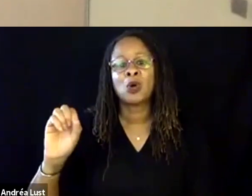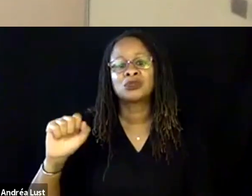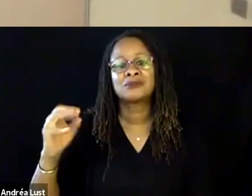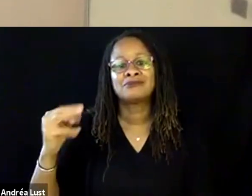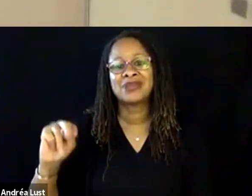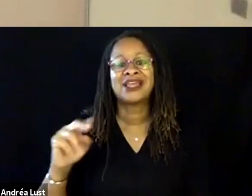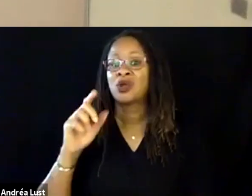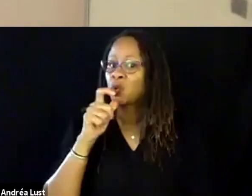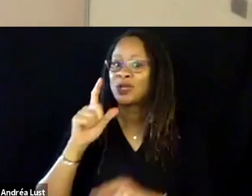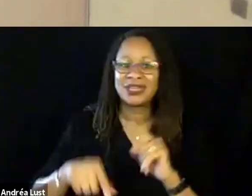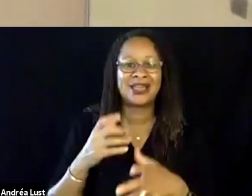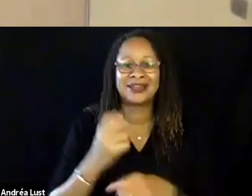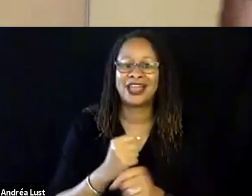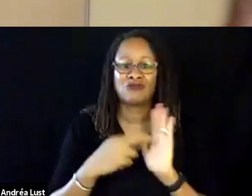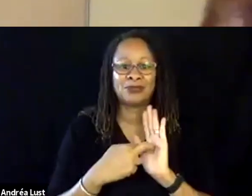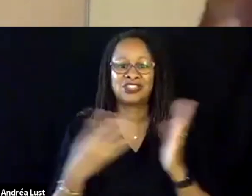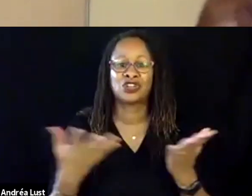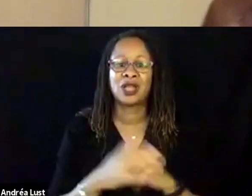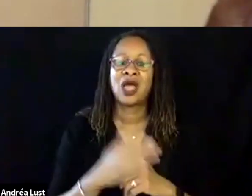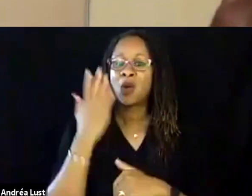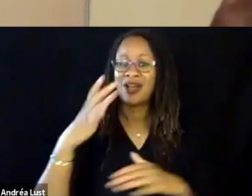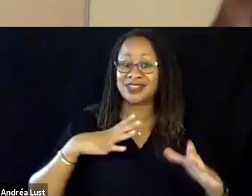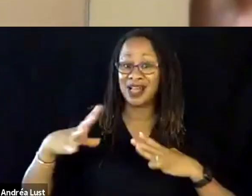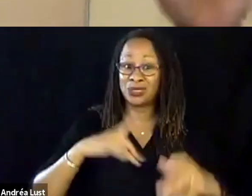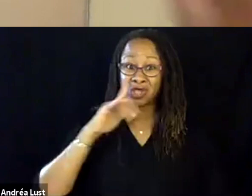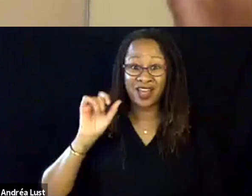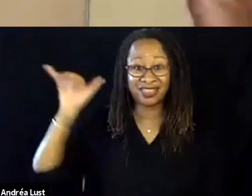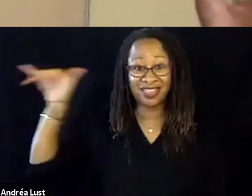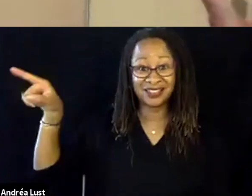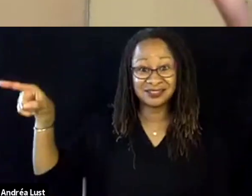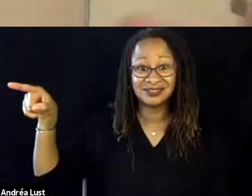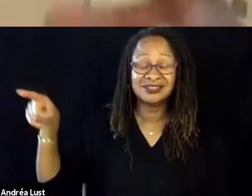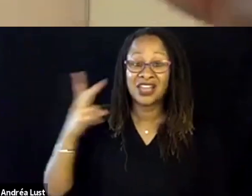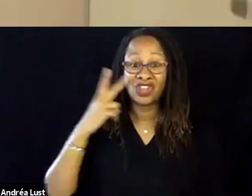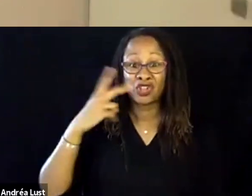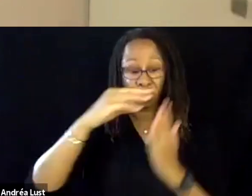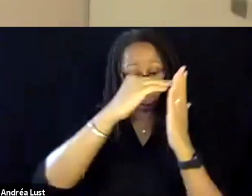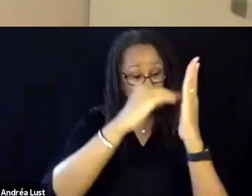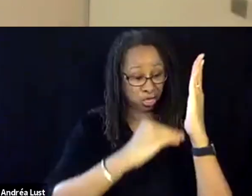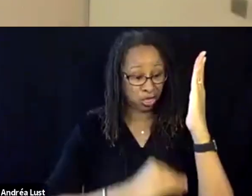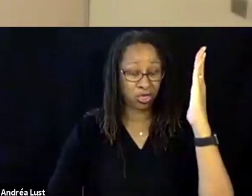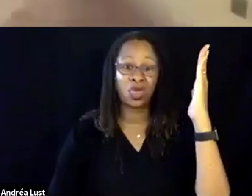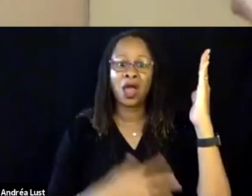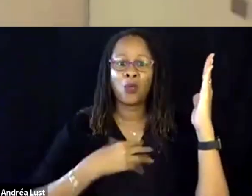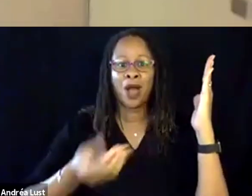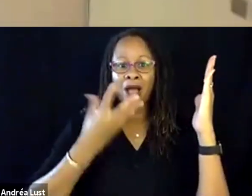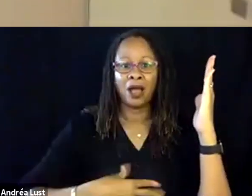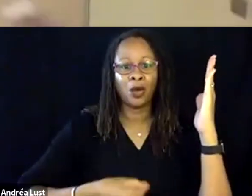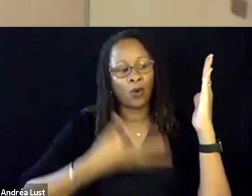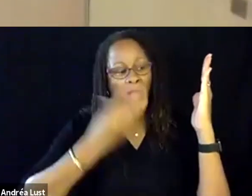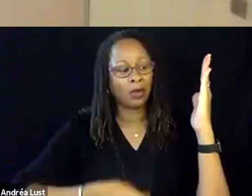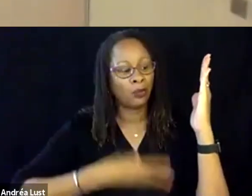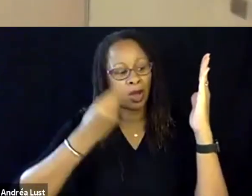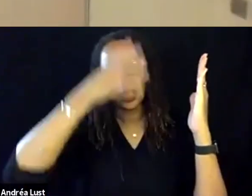get representation here? How come Hollywood looks that way? They can look through a roster and have a ton of white male faces and